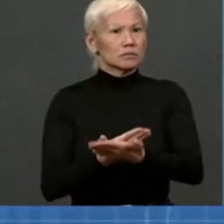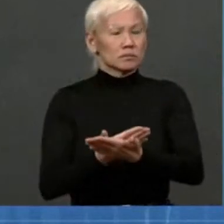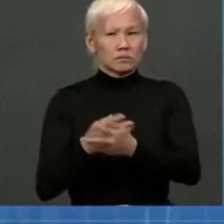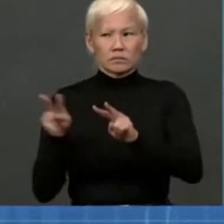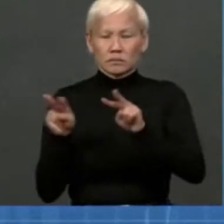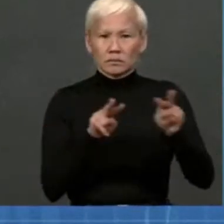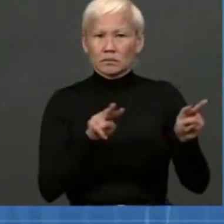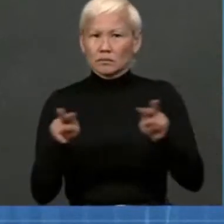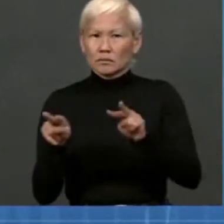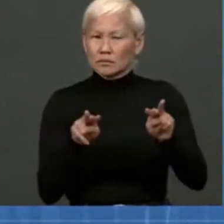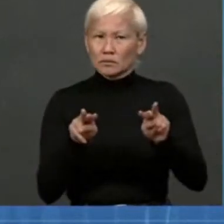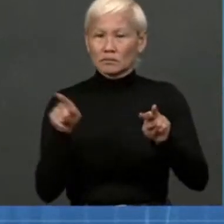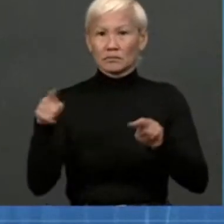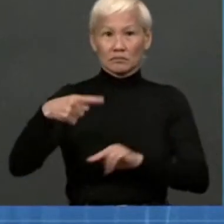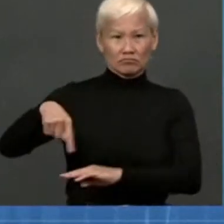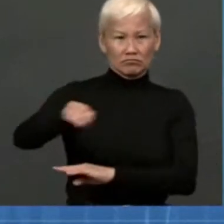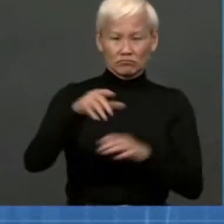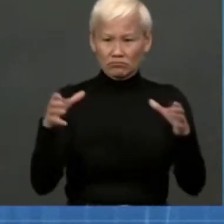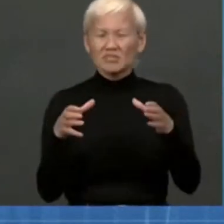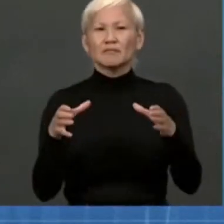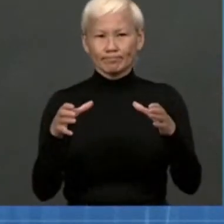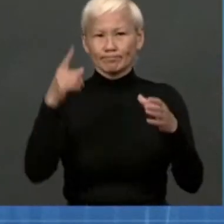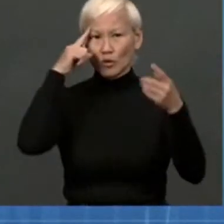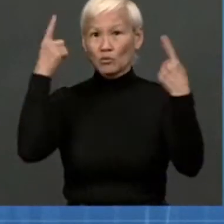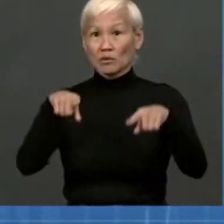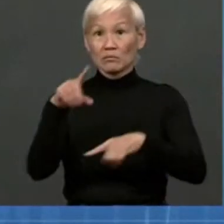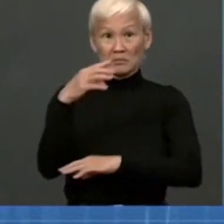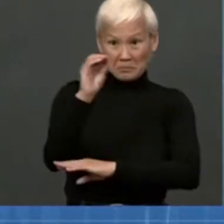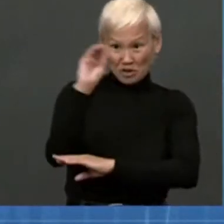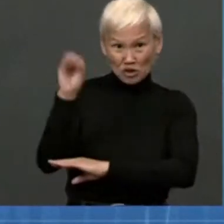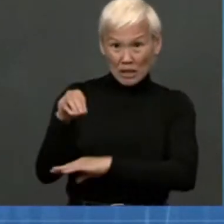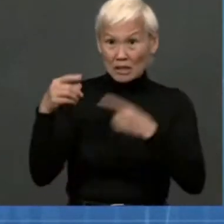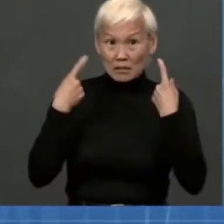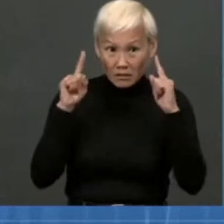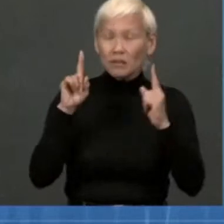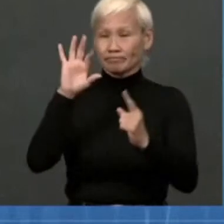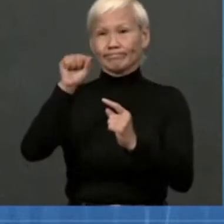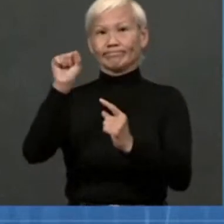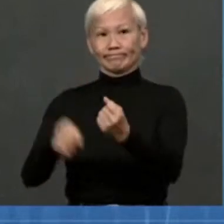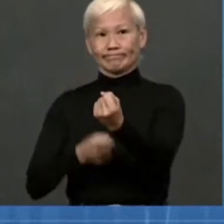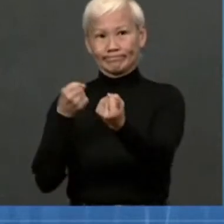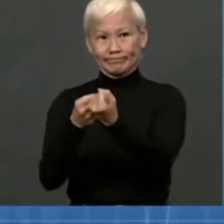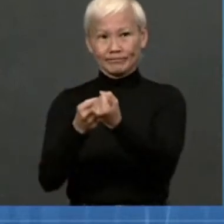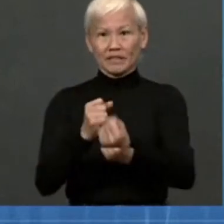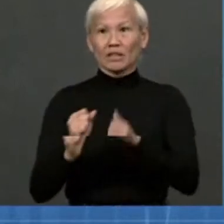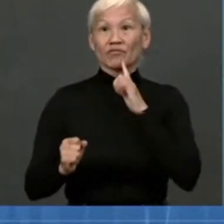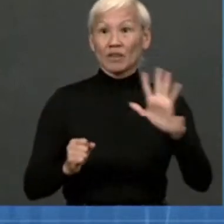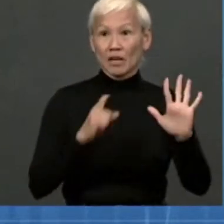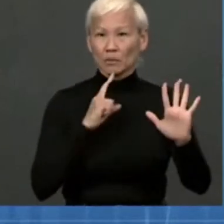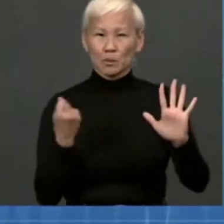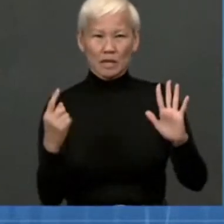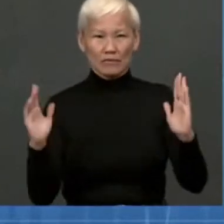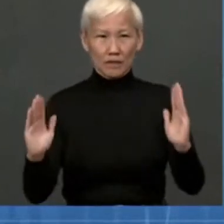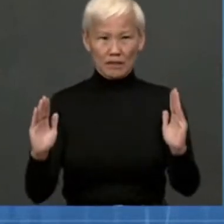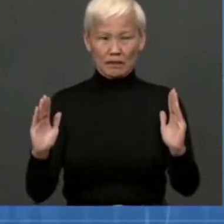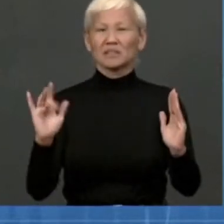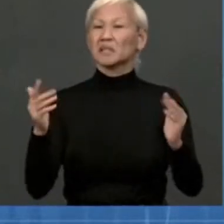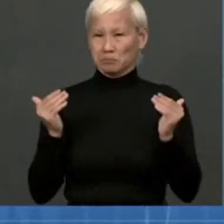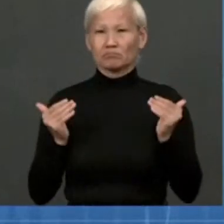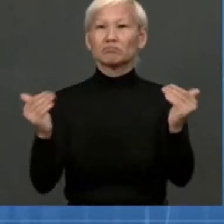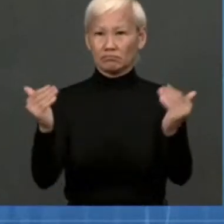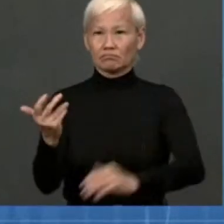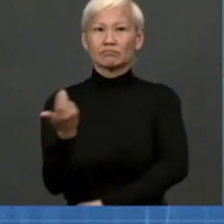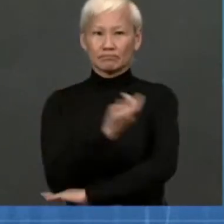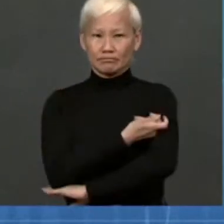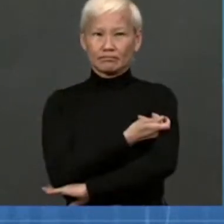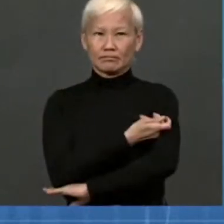unanimous vote, I endorse their strong recommendation that children 5 to 11 years old should be vaccinated with the Pfizer